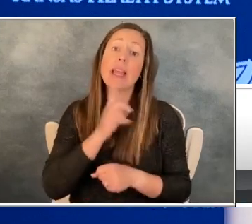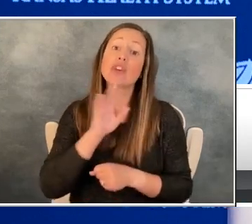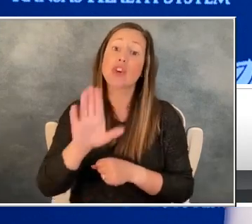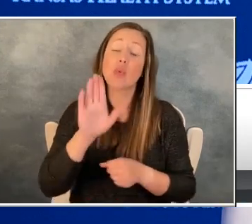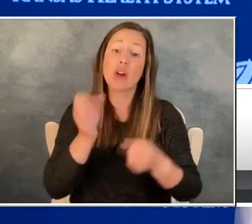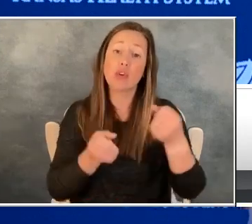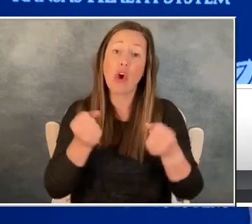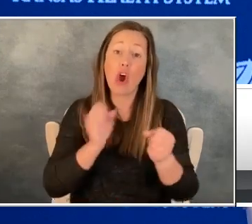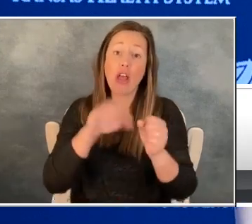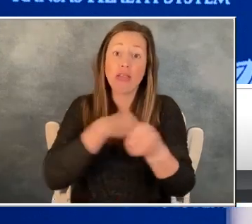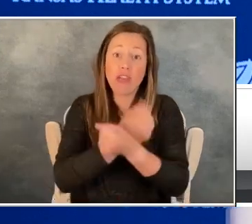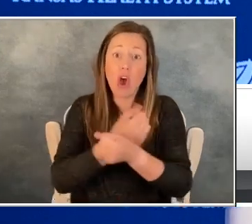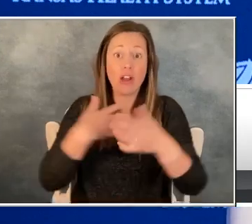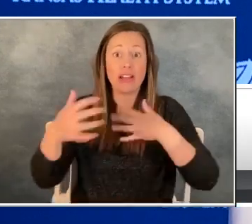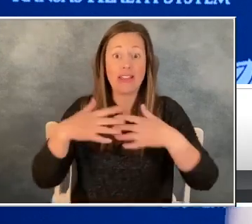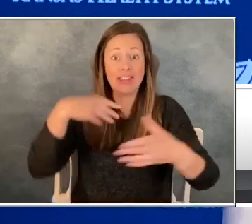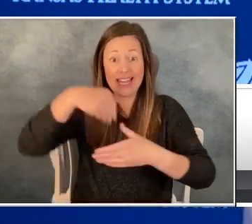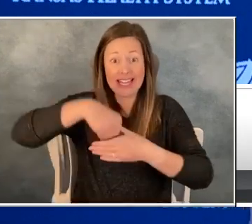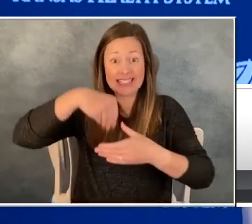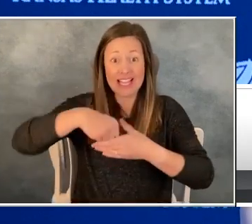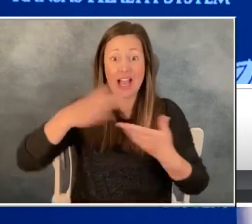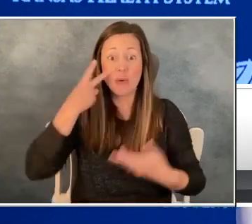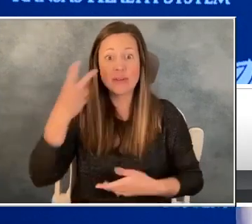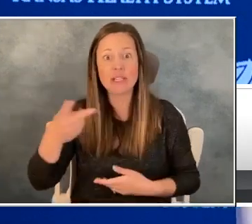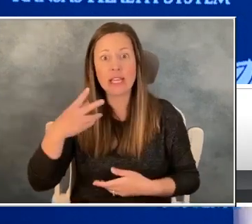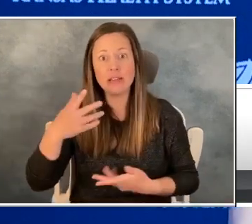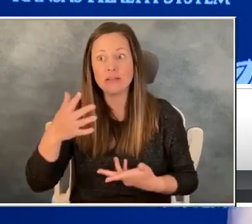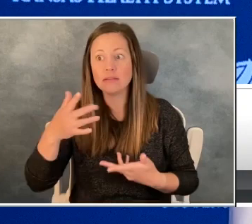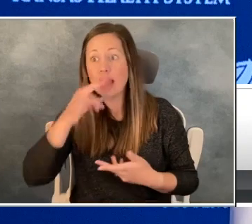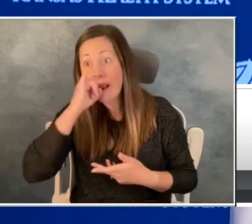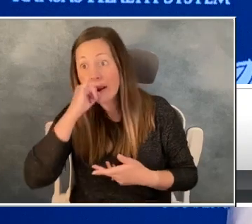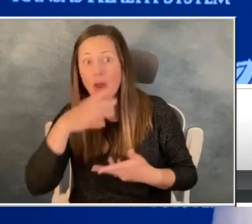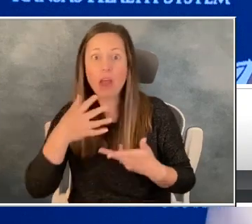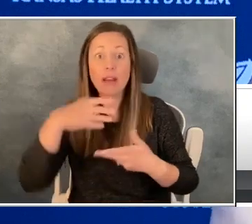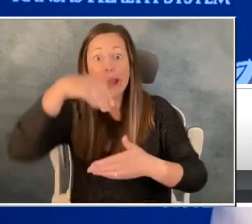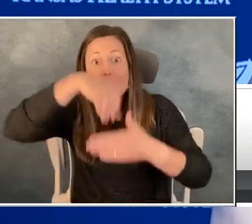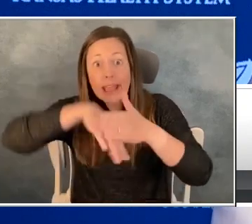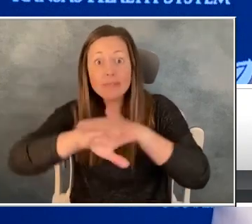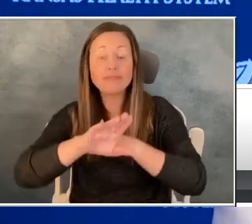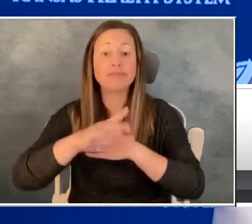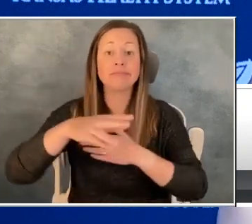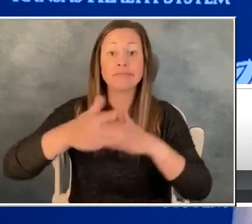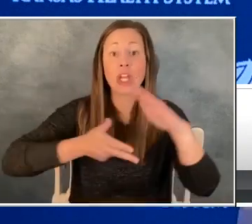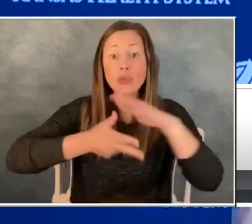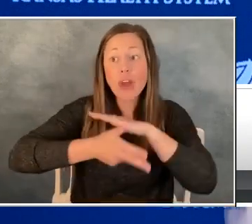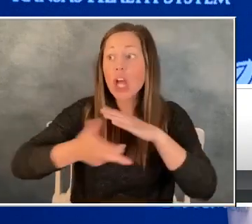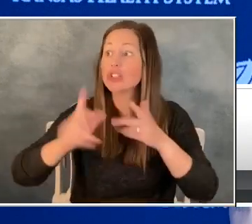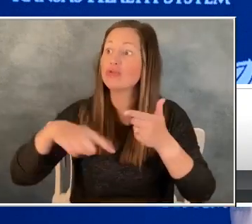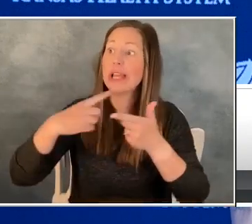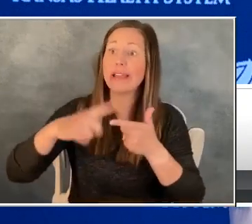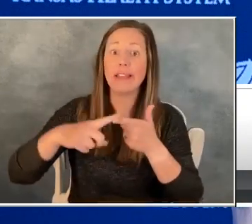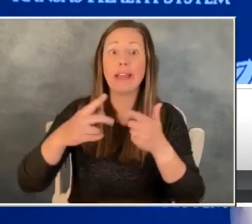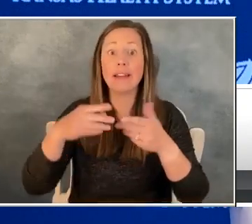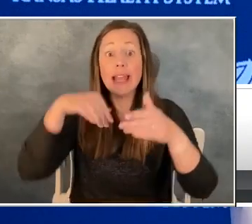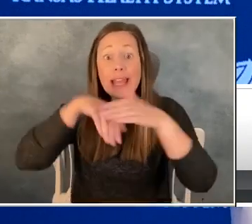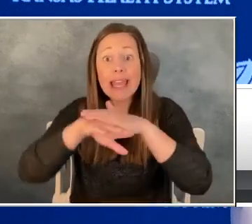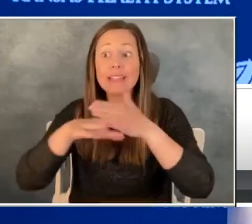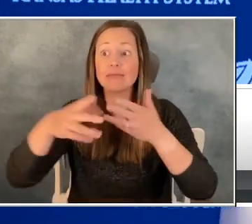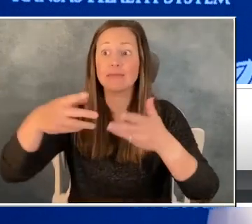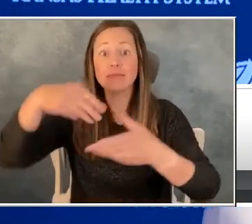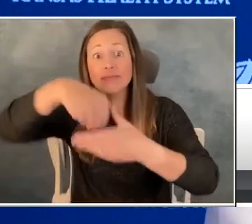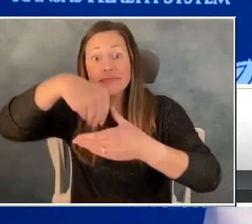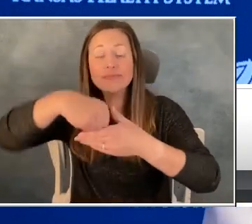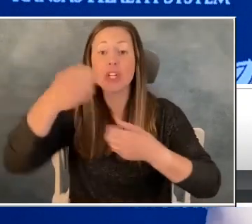seen a case where a toddler got into the garage, got into the car, and couldn't get outside of the car. And